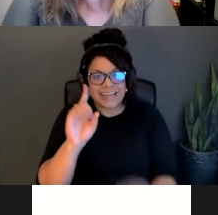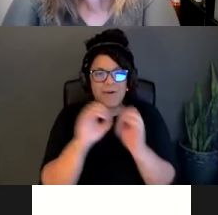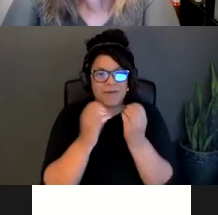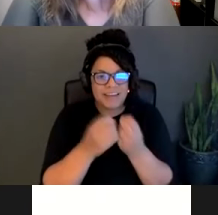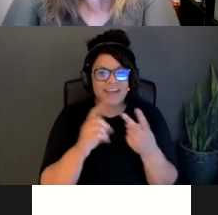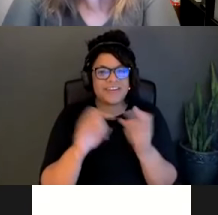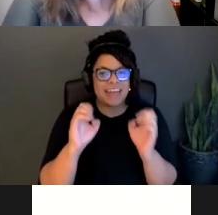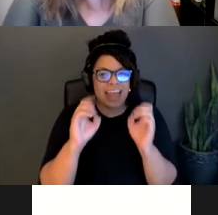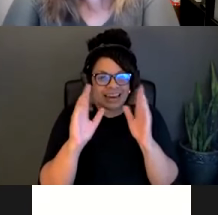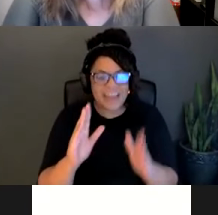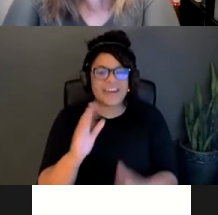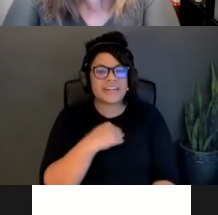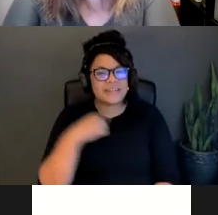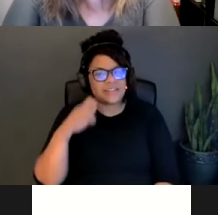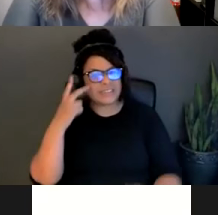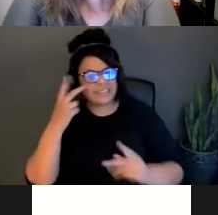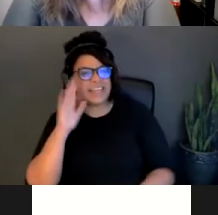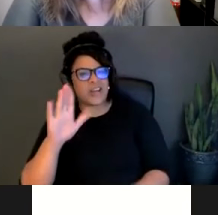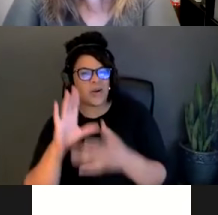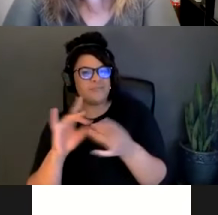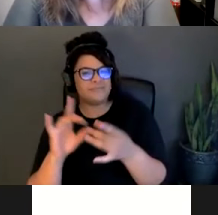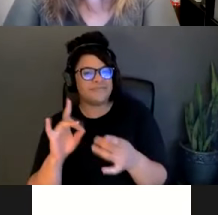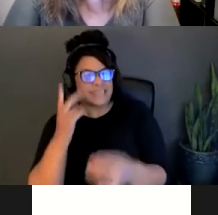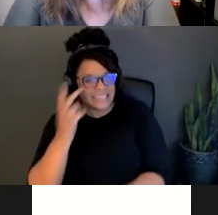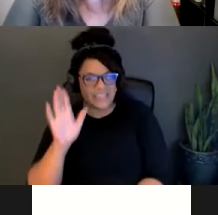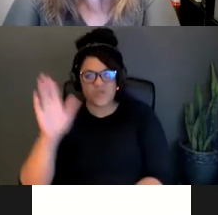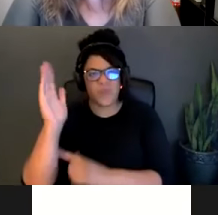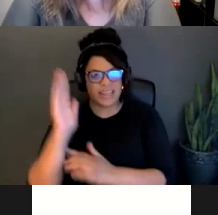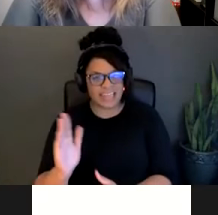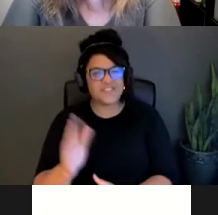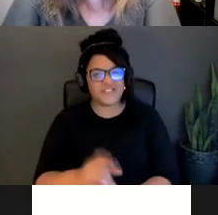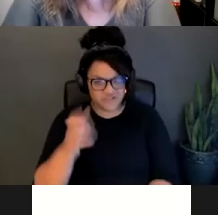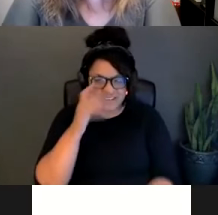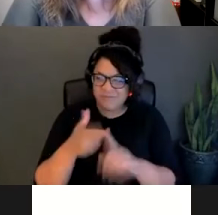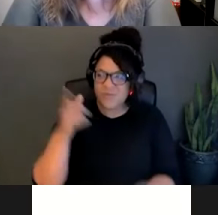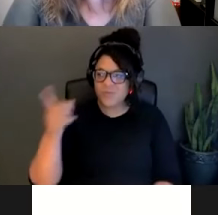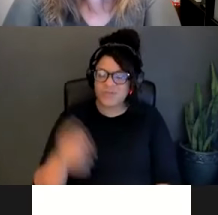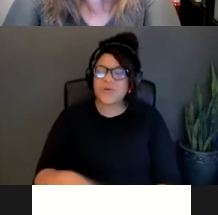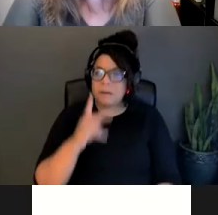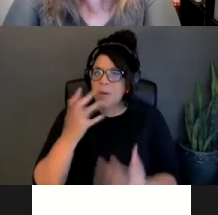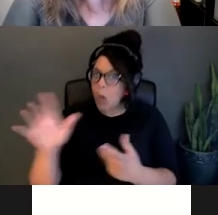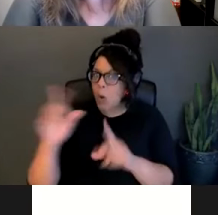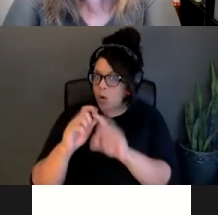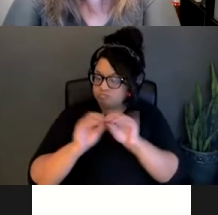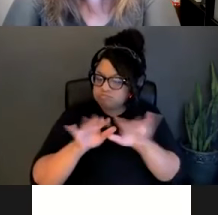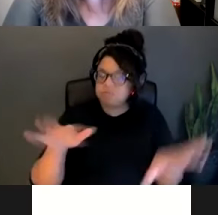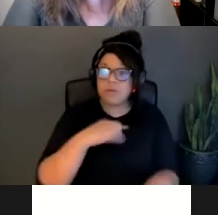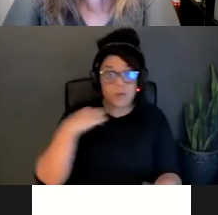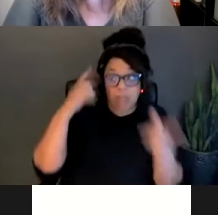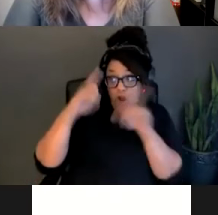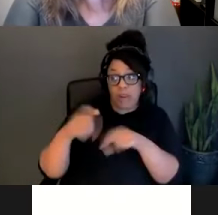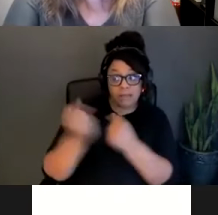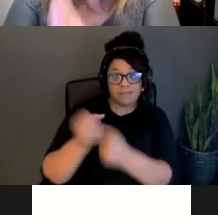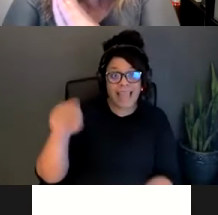educator should be seeing your presentation and hearing this from you. And so we agree. And